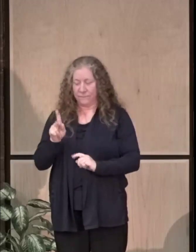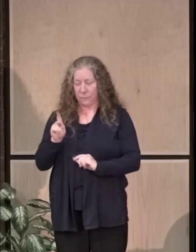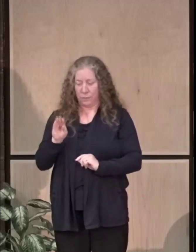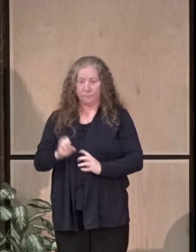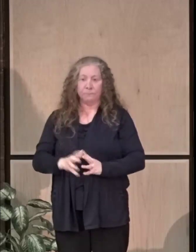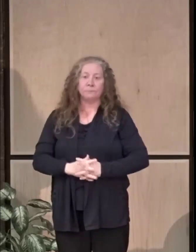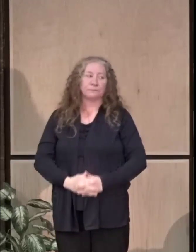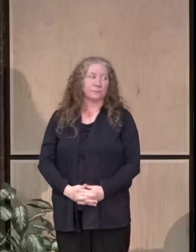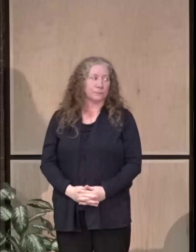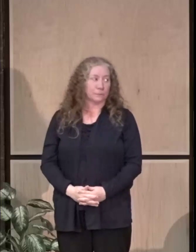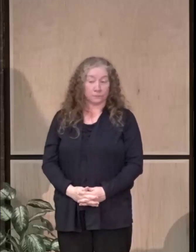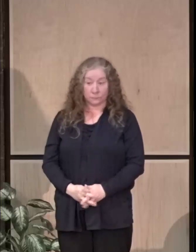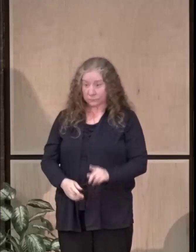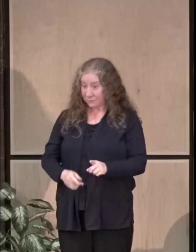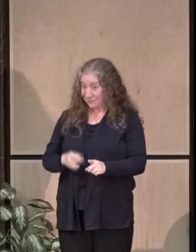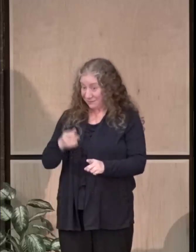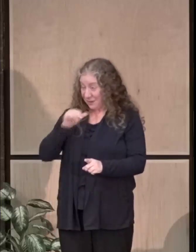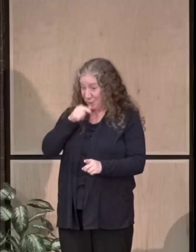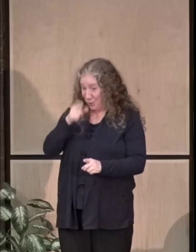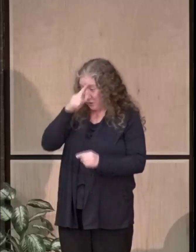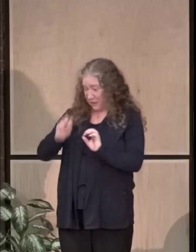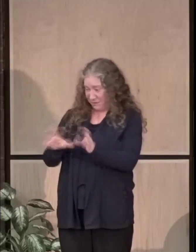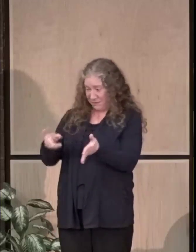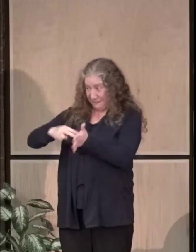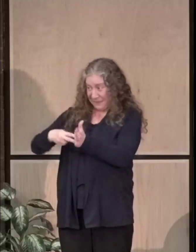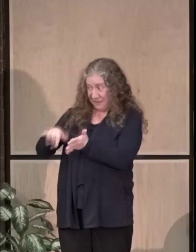Was that, do you know, understand what that meant?